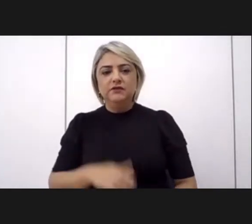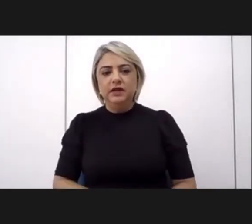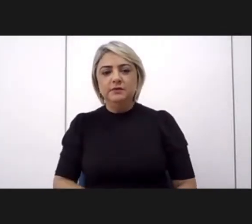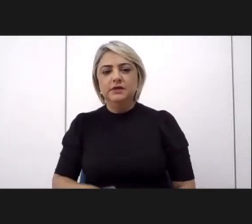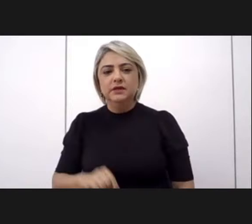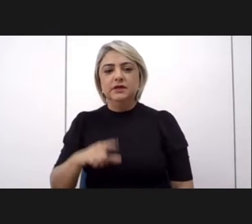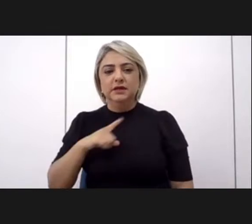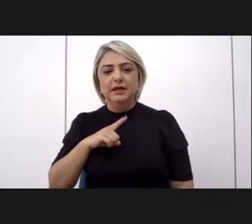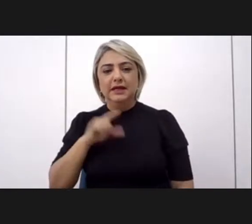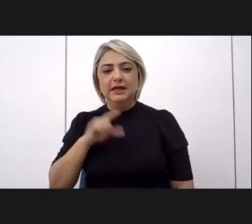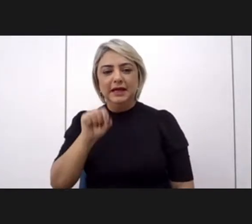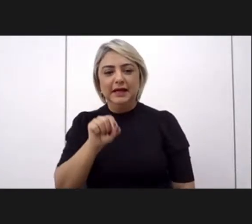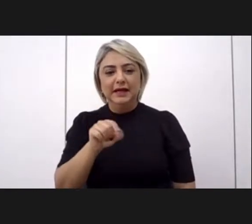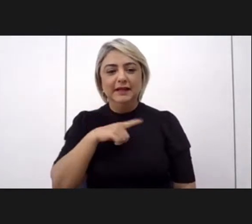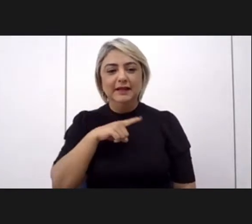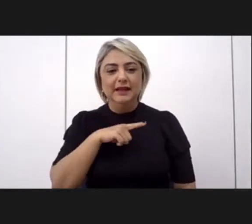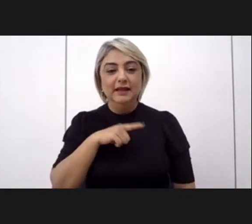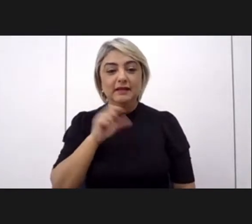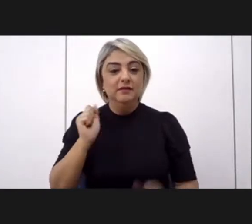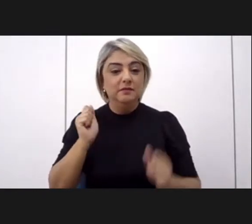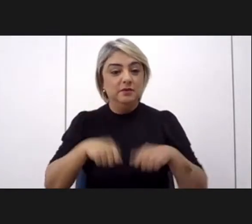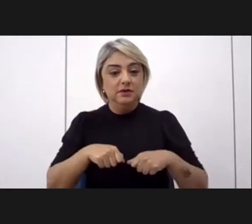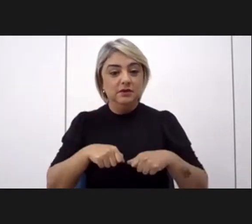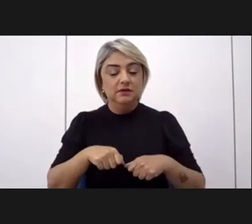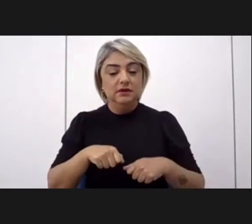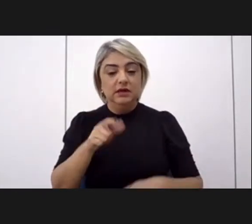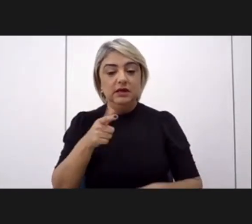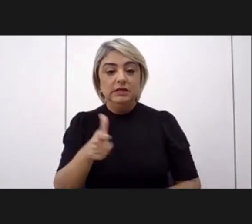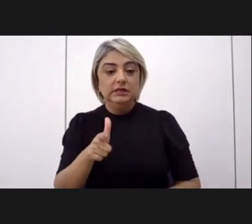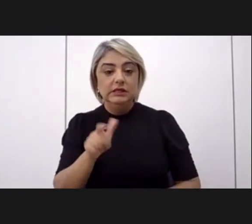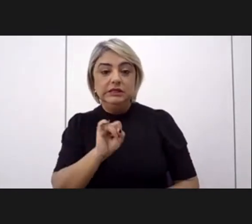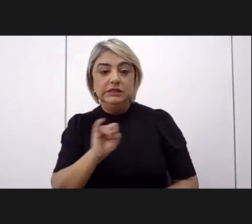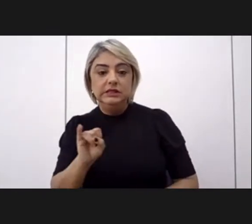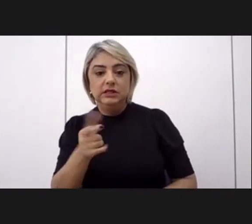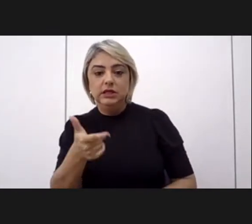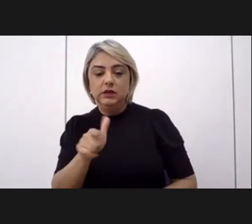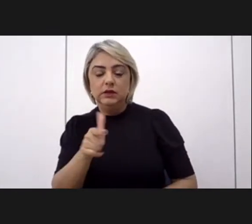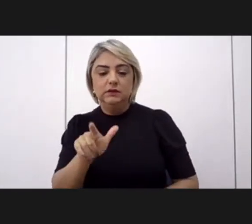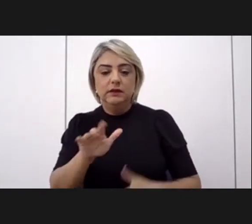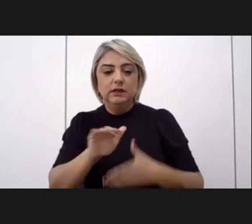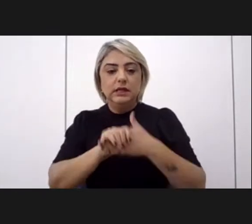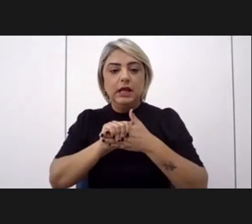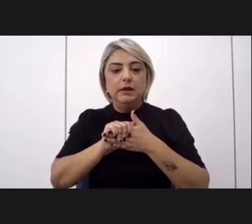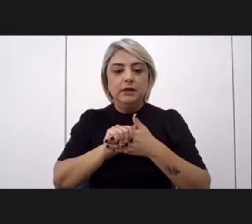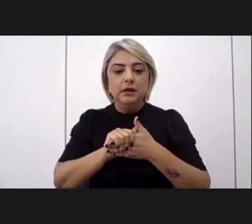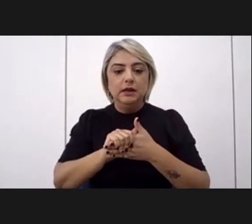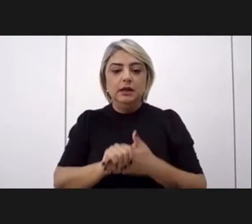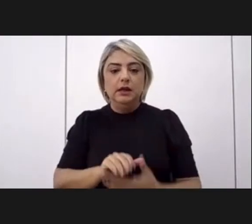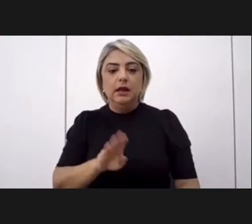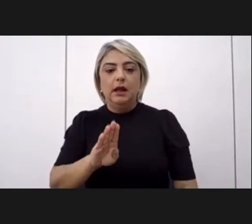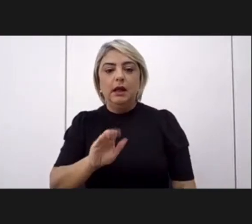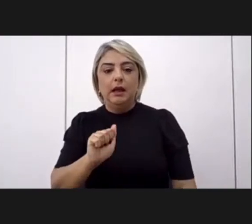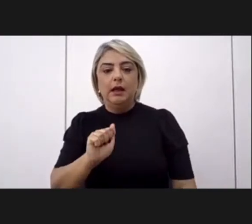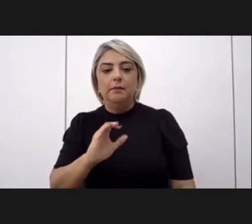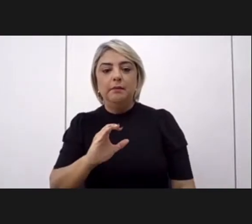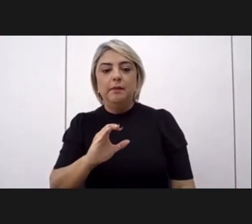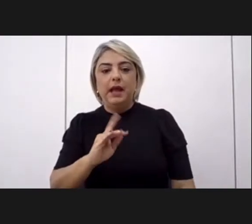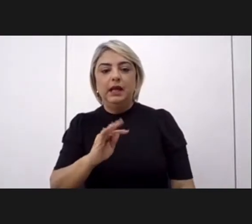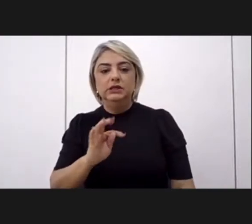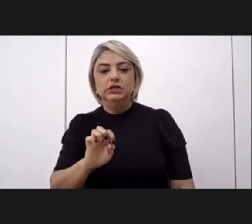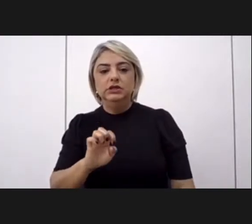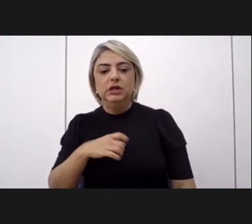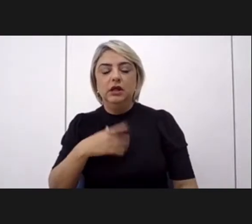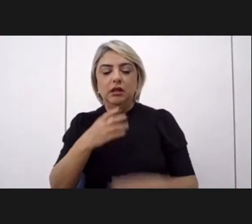would not have been possible without the partnership of Pacte, Laboratoire des Sciences Sociales of the University